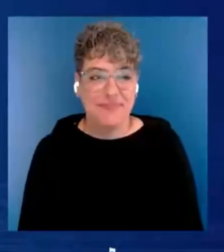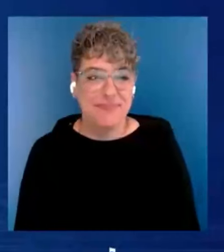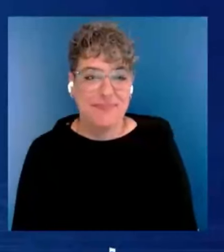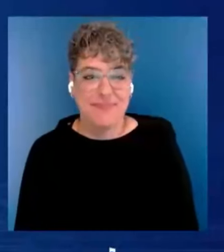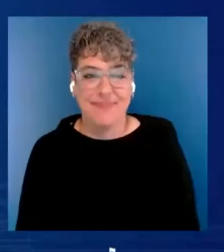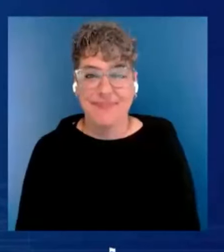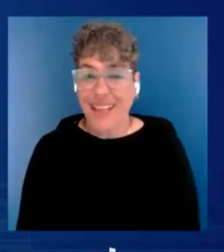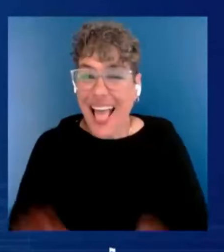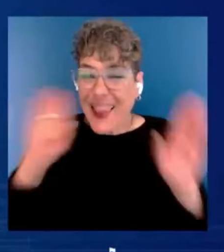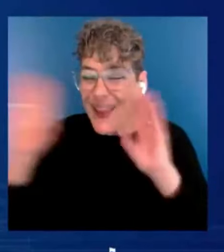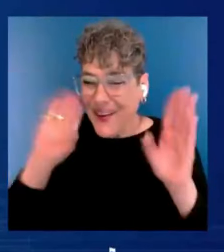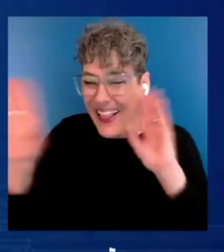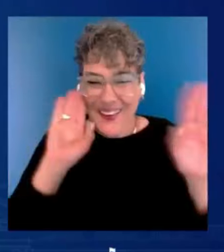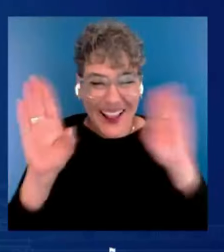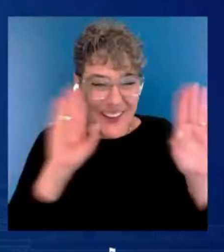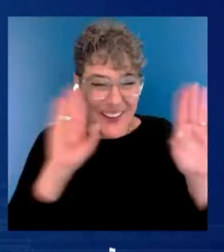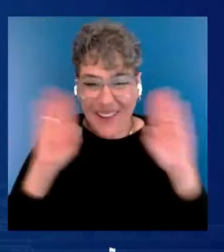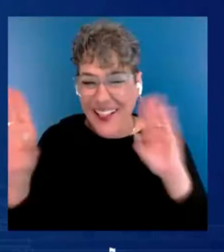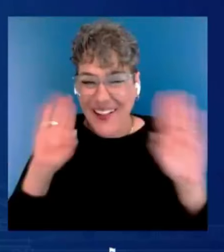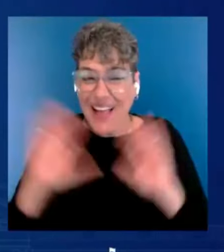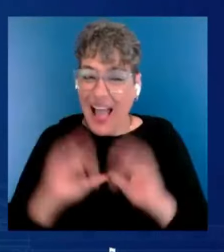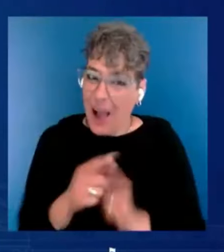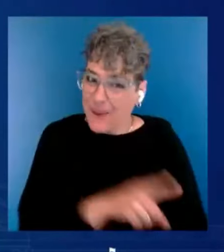Hey everyone, how are you doing?